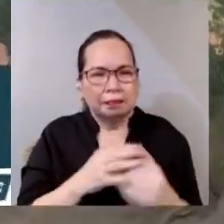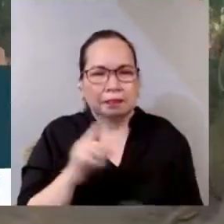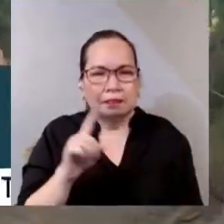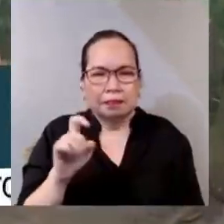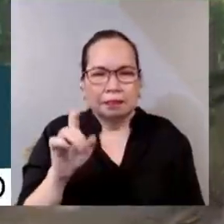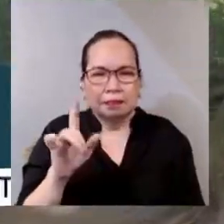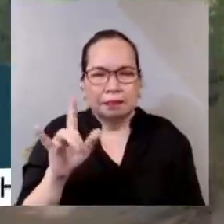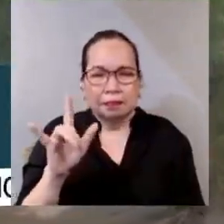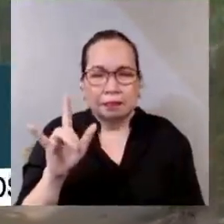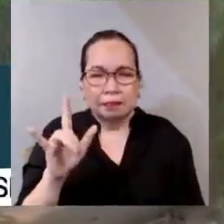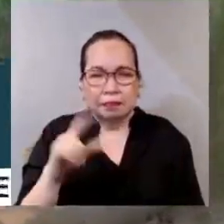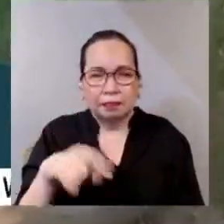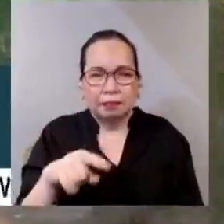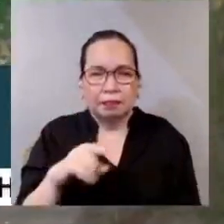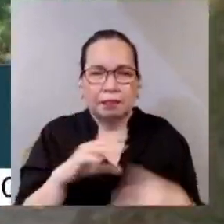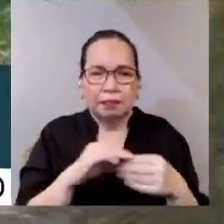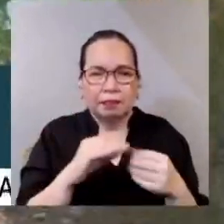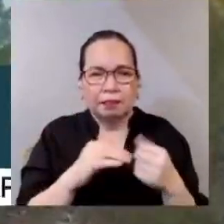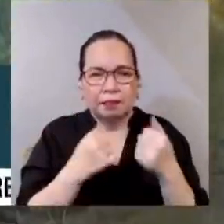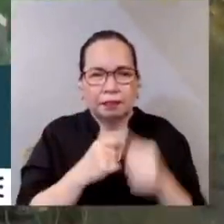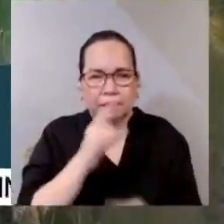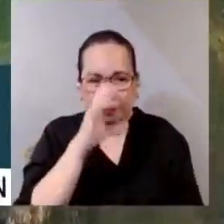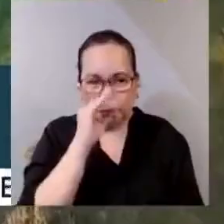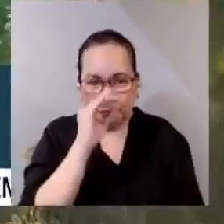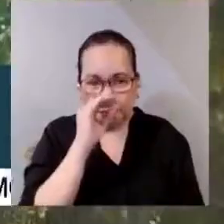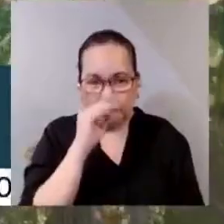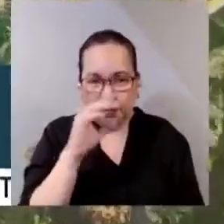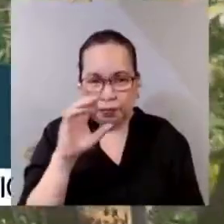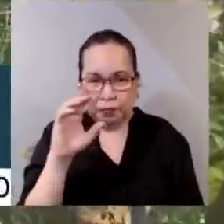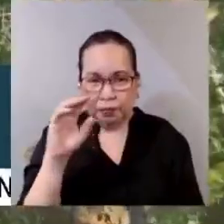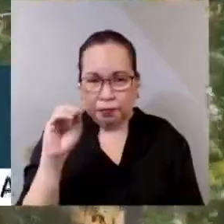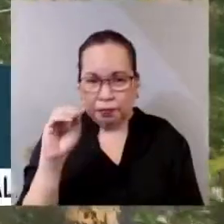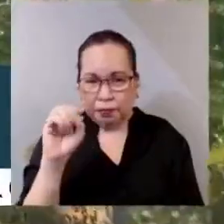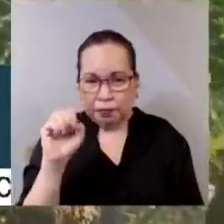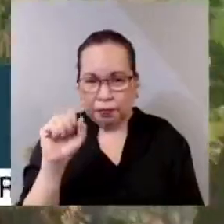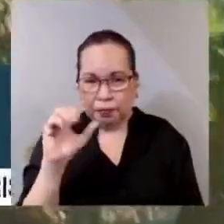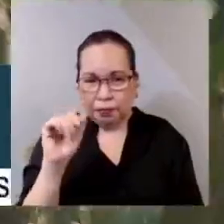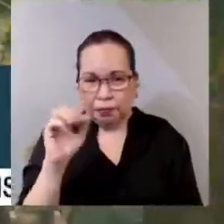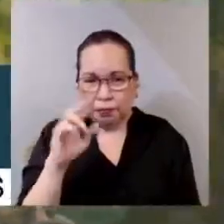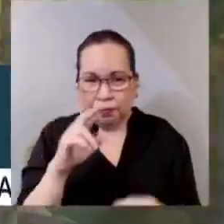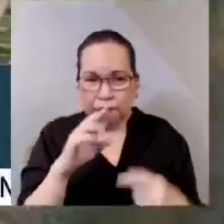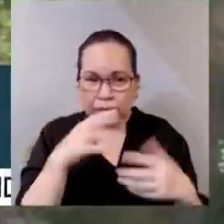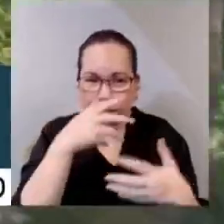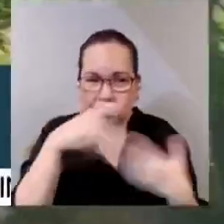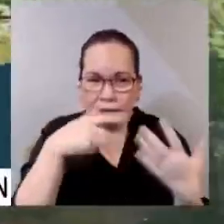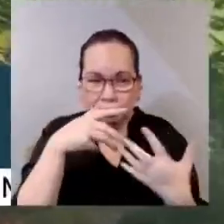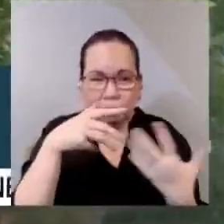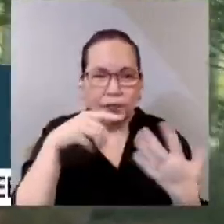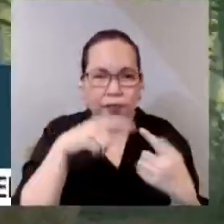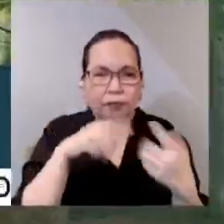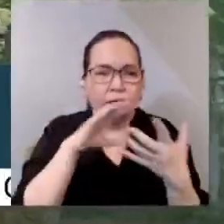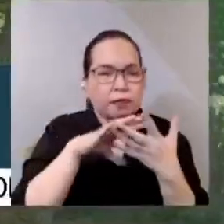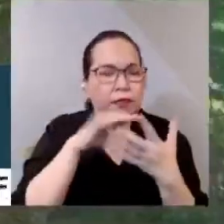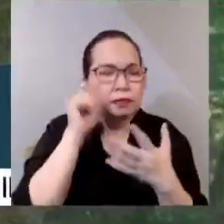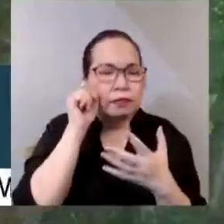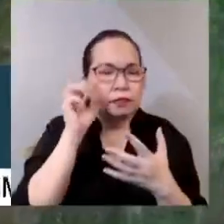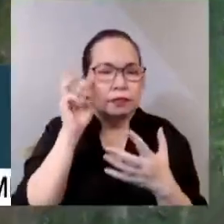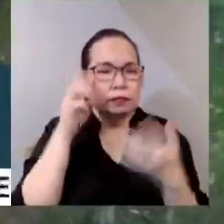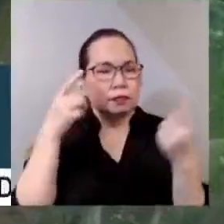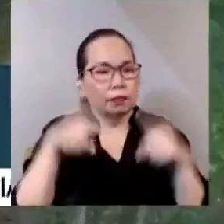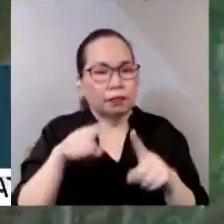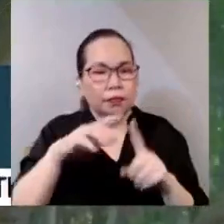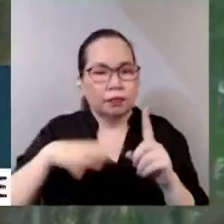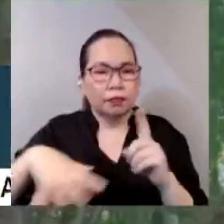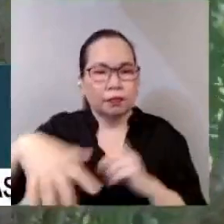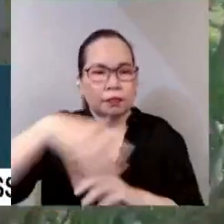The story follows a boy named Oscar who, interacting with trolls, learns what happened to the environment. At the end of the journey, he becomes the